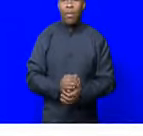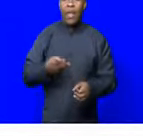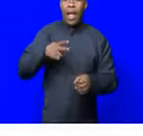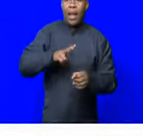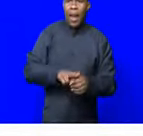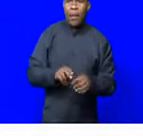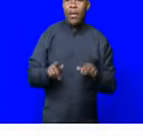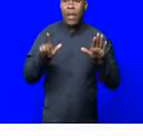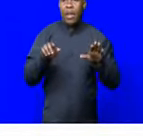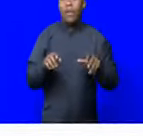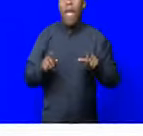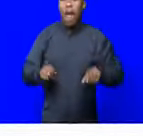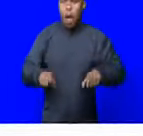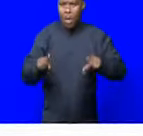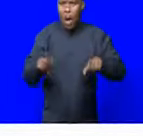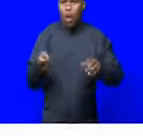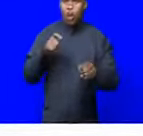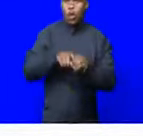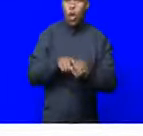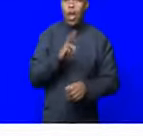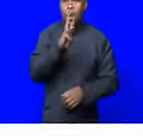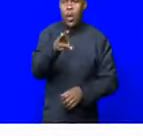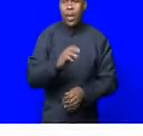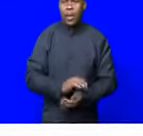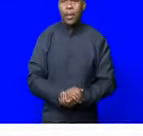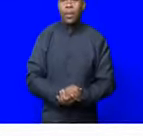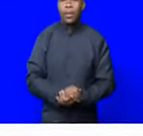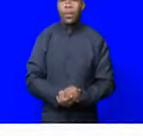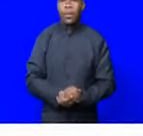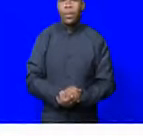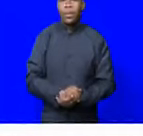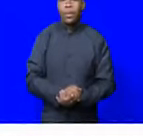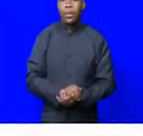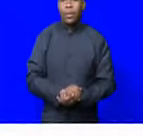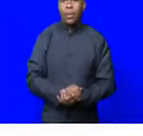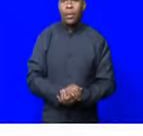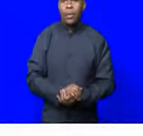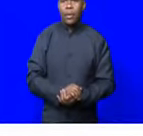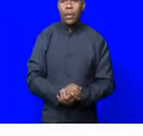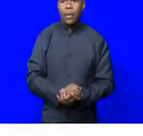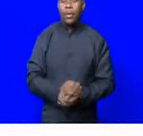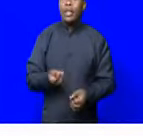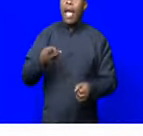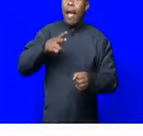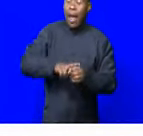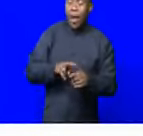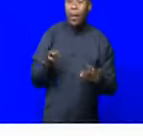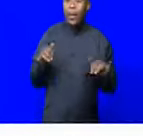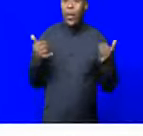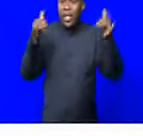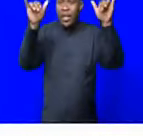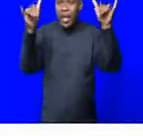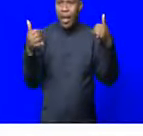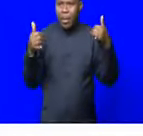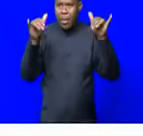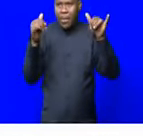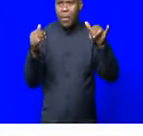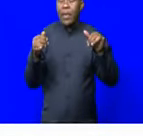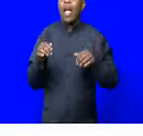going to in Cape Town in a week's time. But as I said, we're not just celebrating longevity,